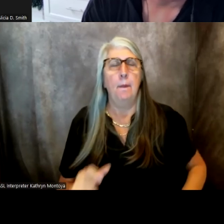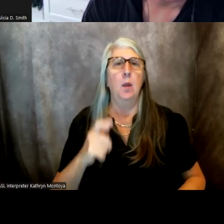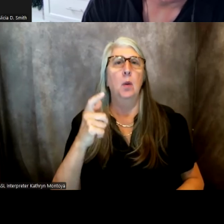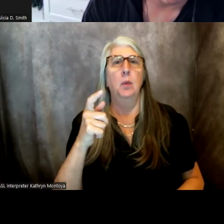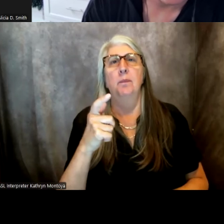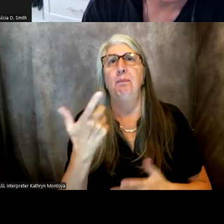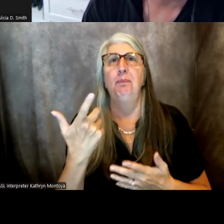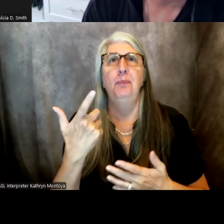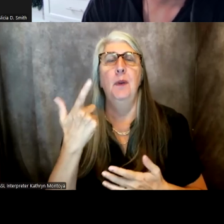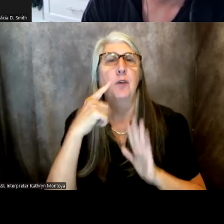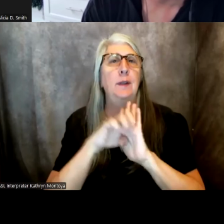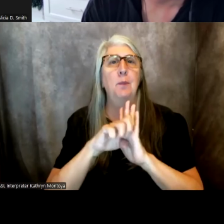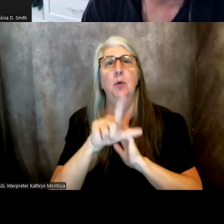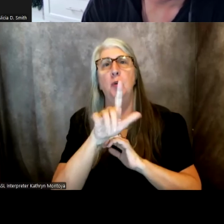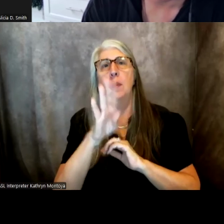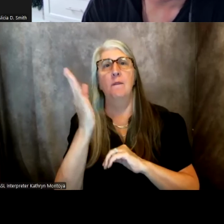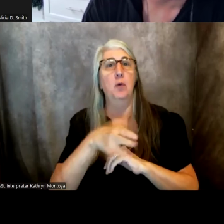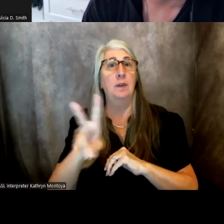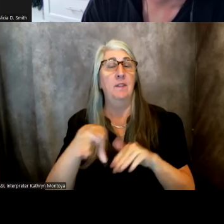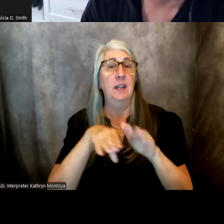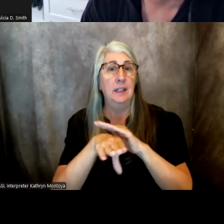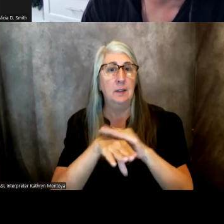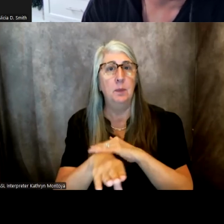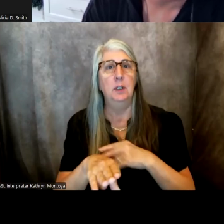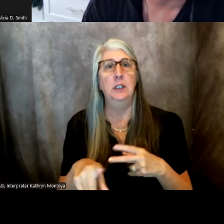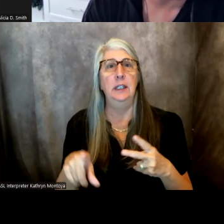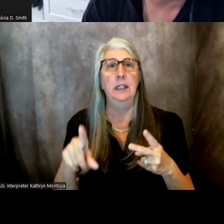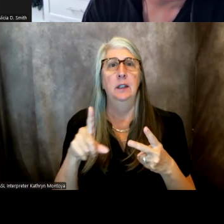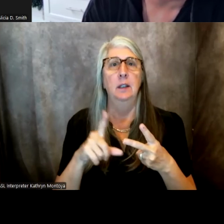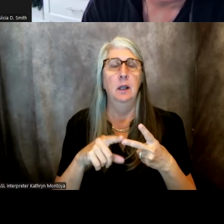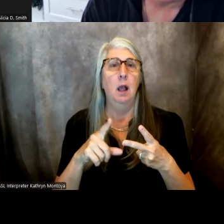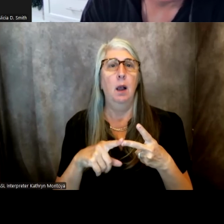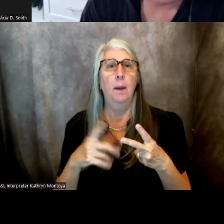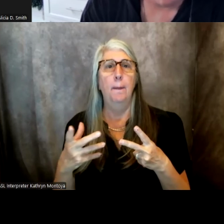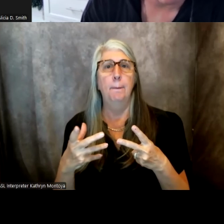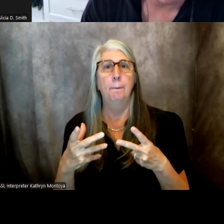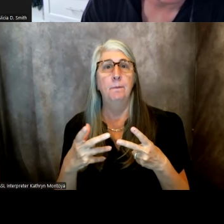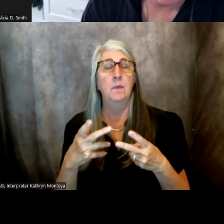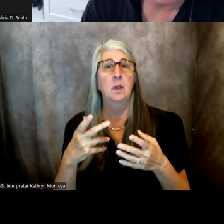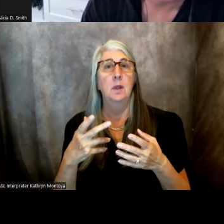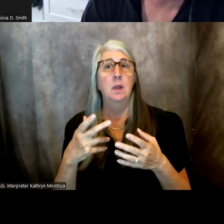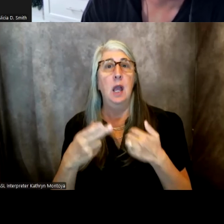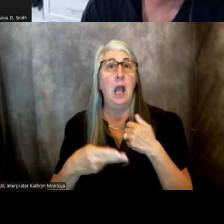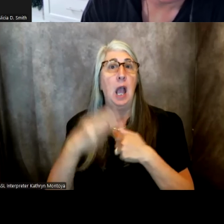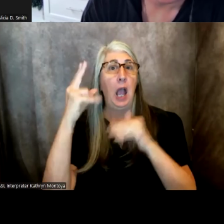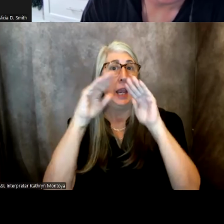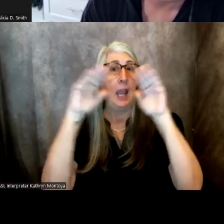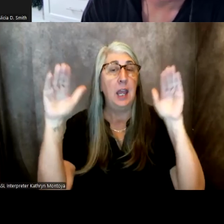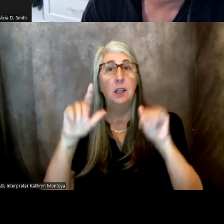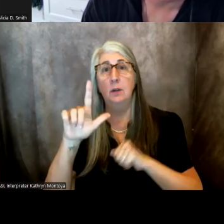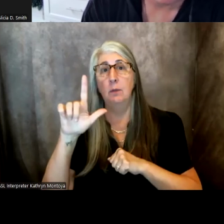accessibility, rural considerations, things for high and low population needs. So our goal really is